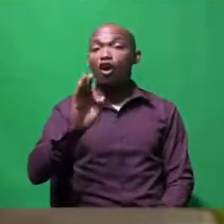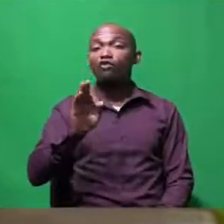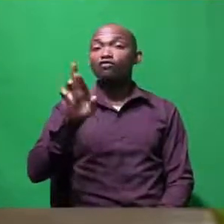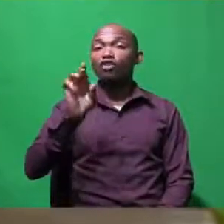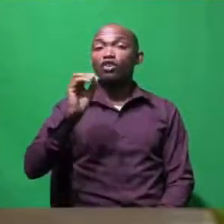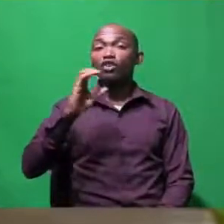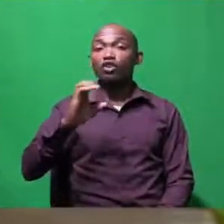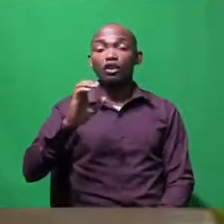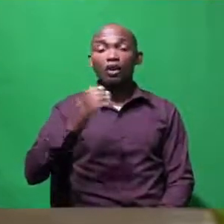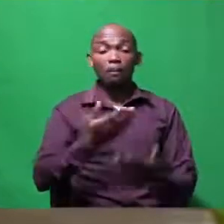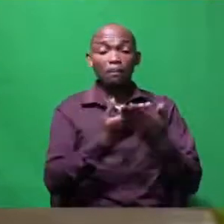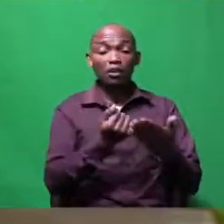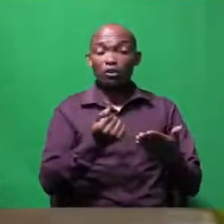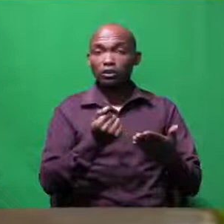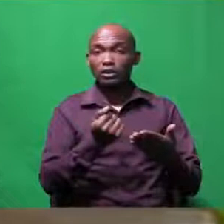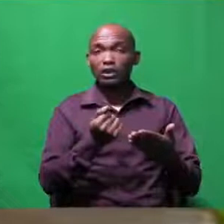And also